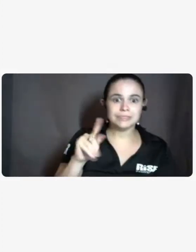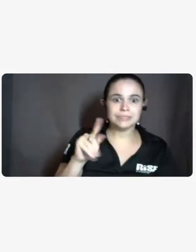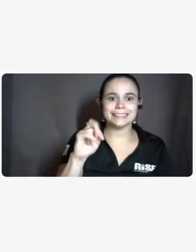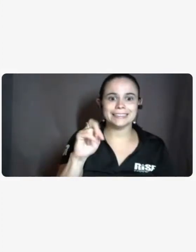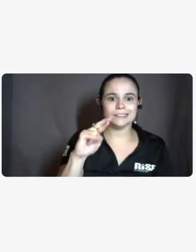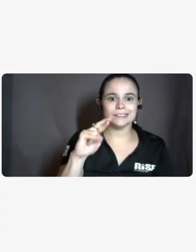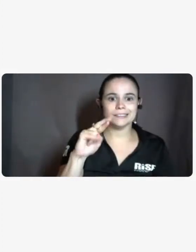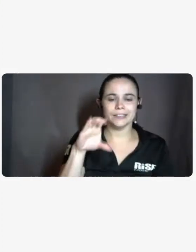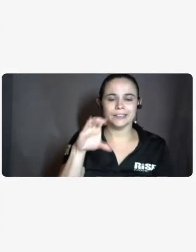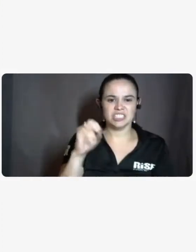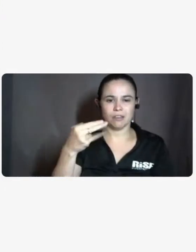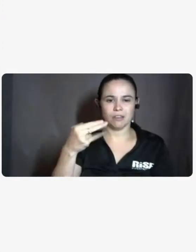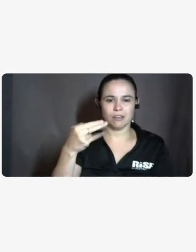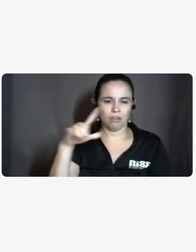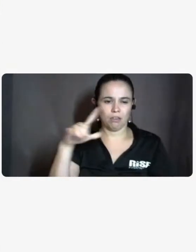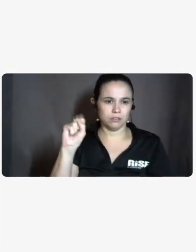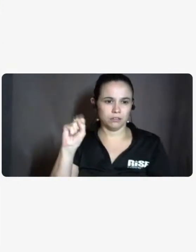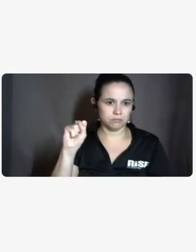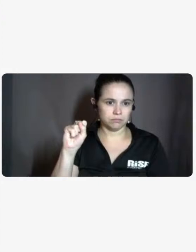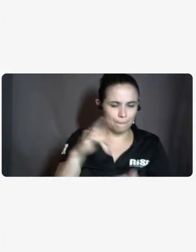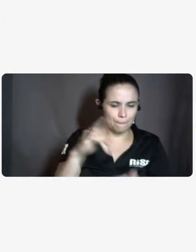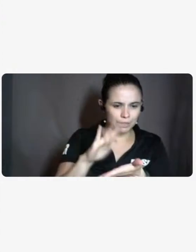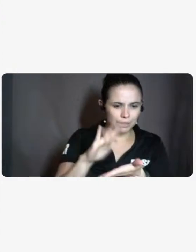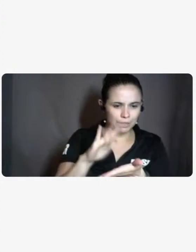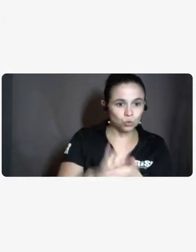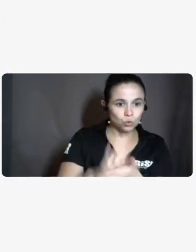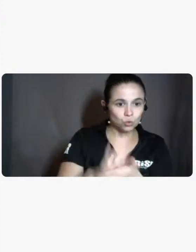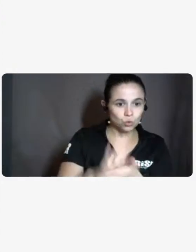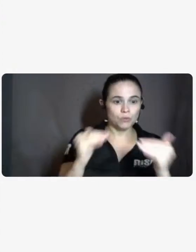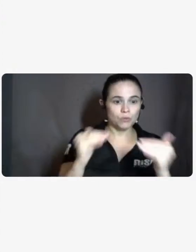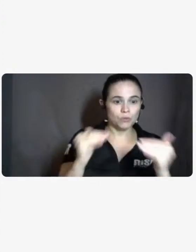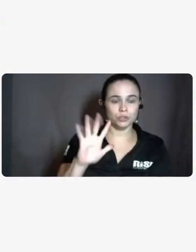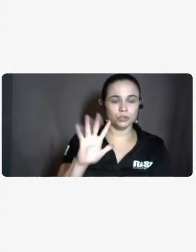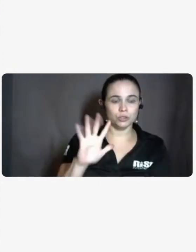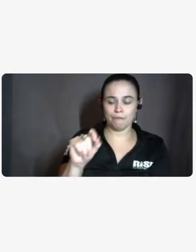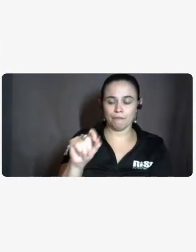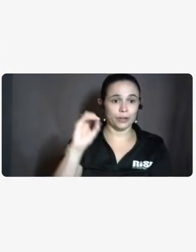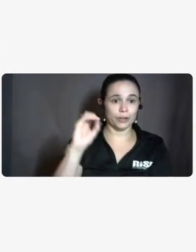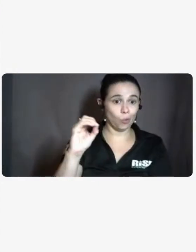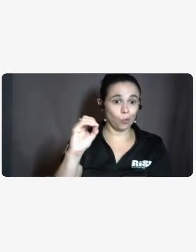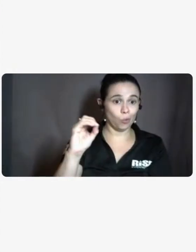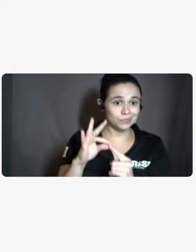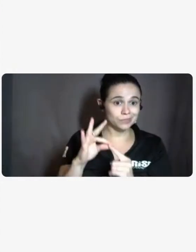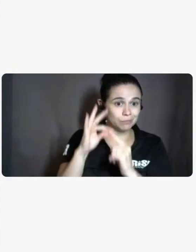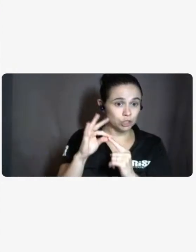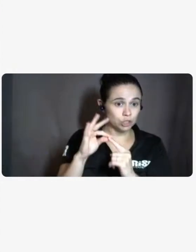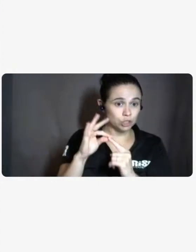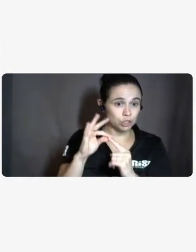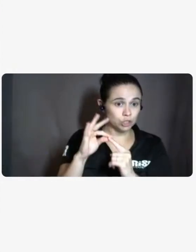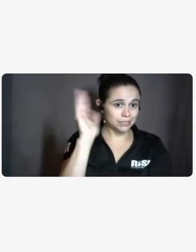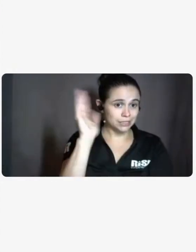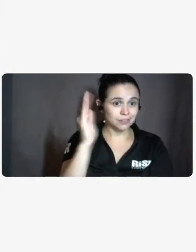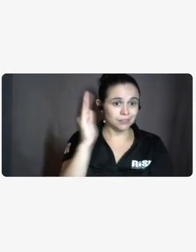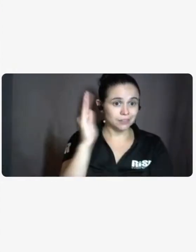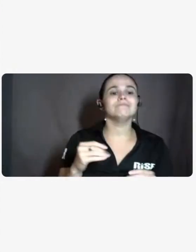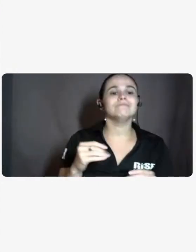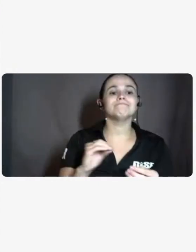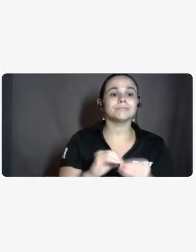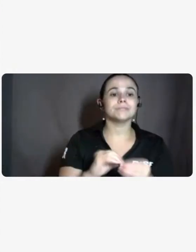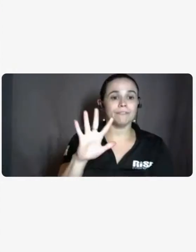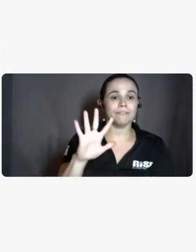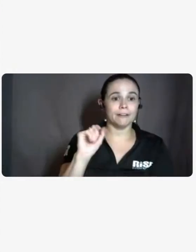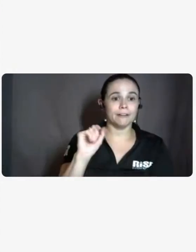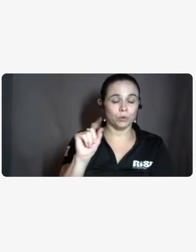Moving on to 5.0, special presentations. Item 5.1, transforming Bloomington schools,